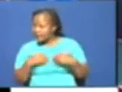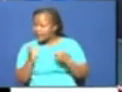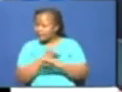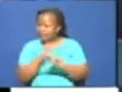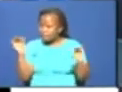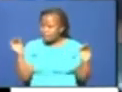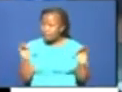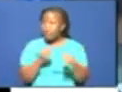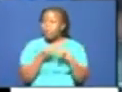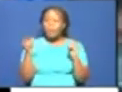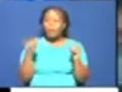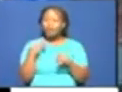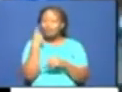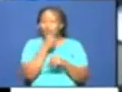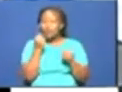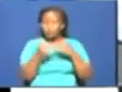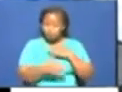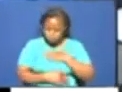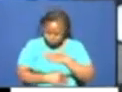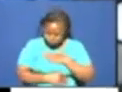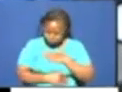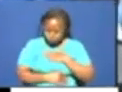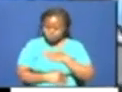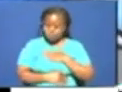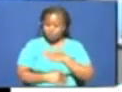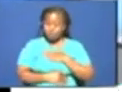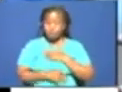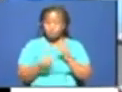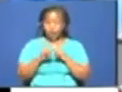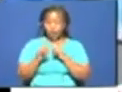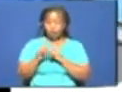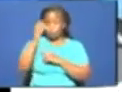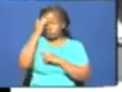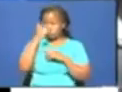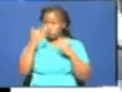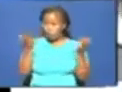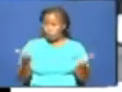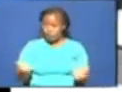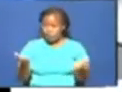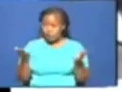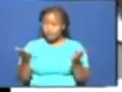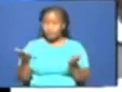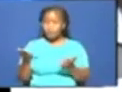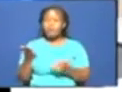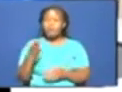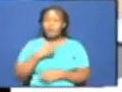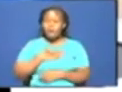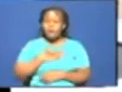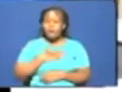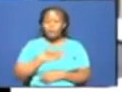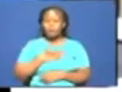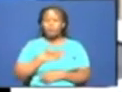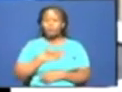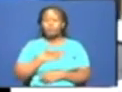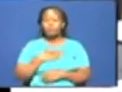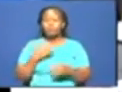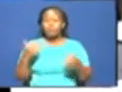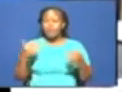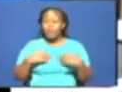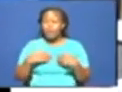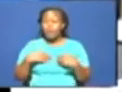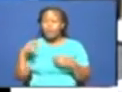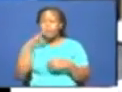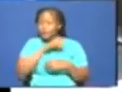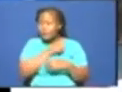it honors. That is why I would be remiss if I do not